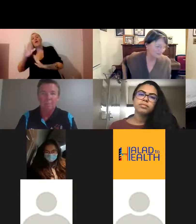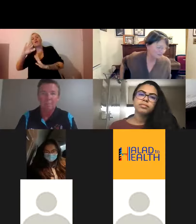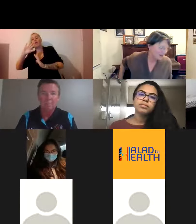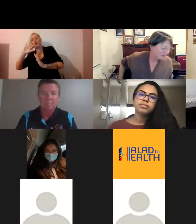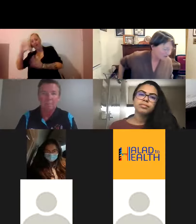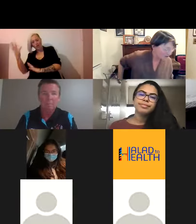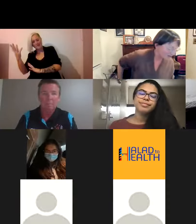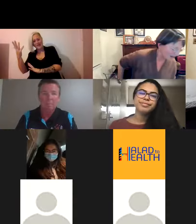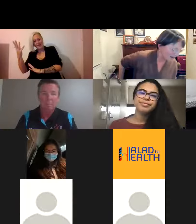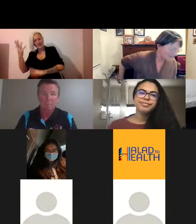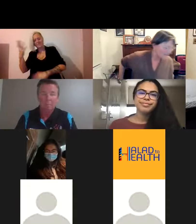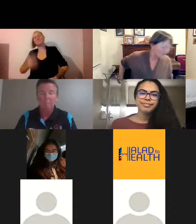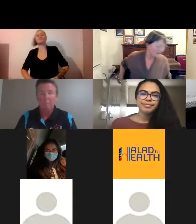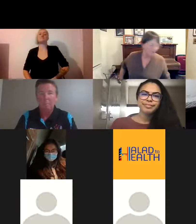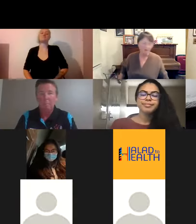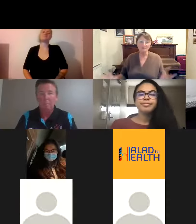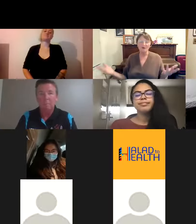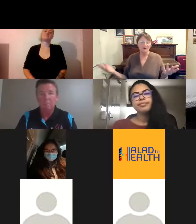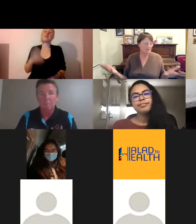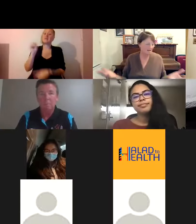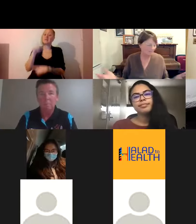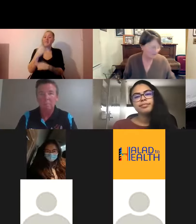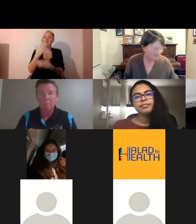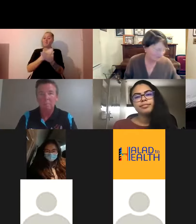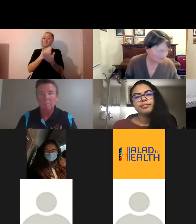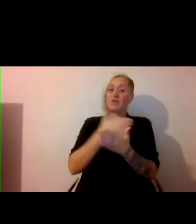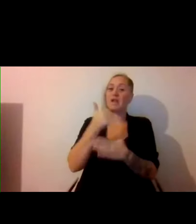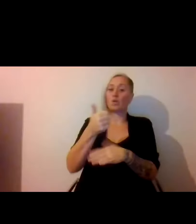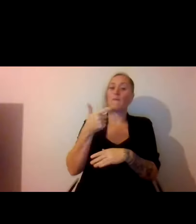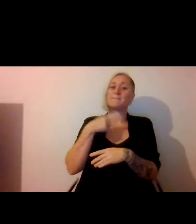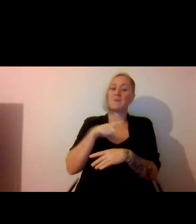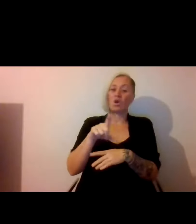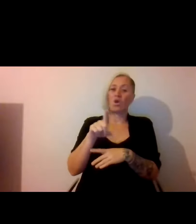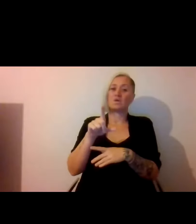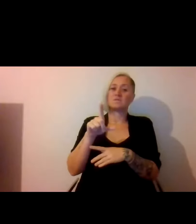good. Because what you might, let me,